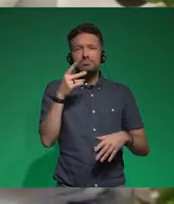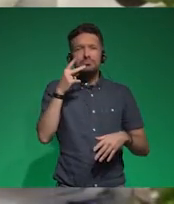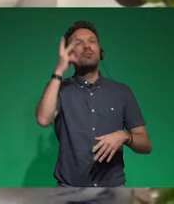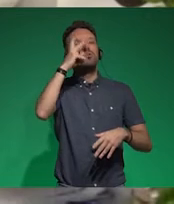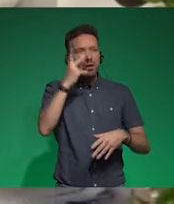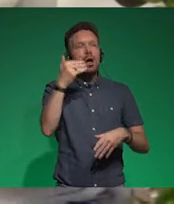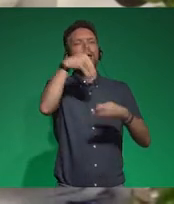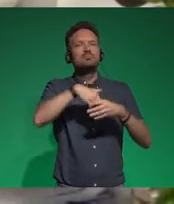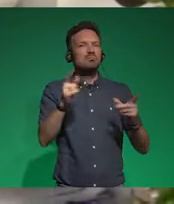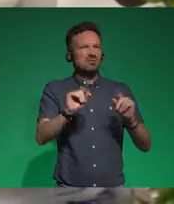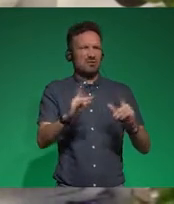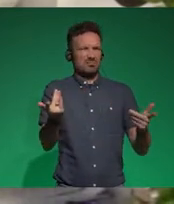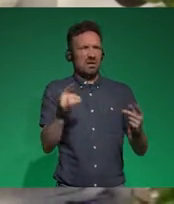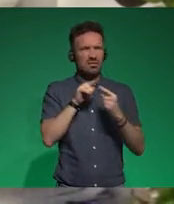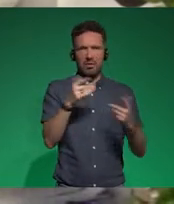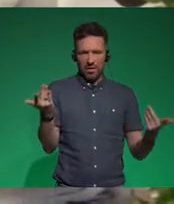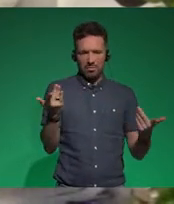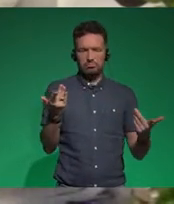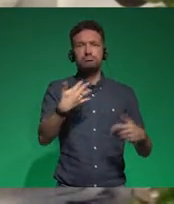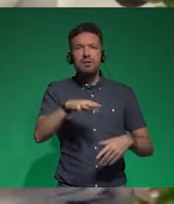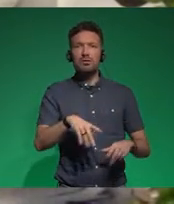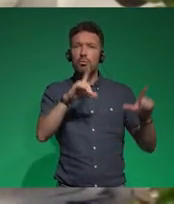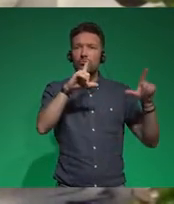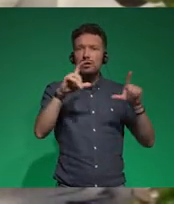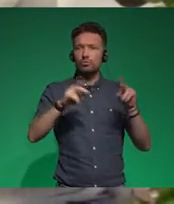photographs were the